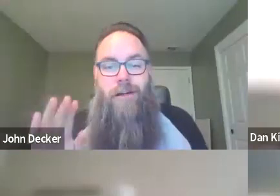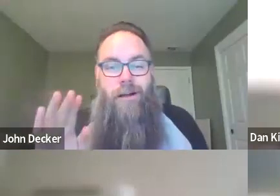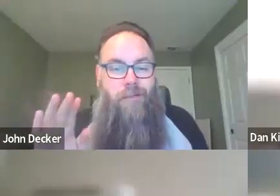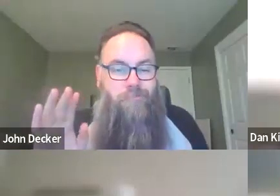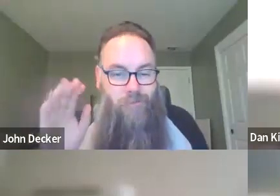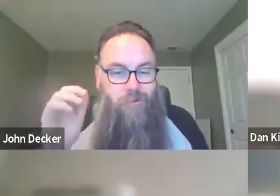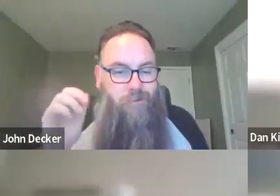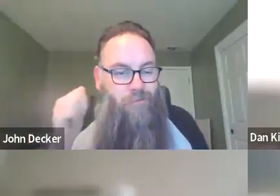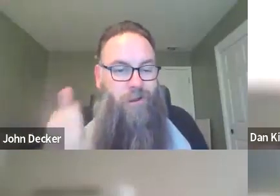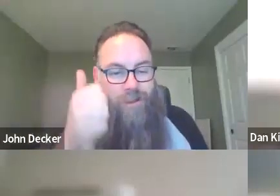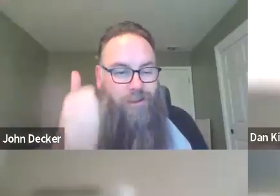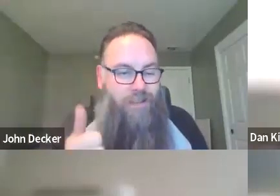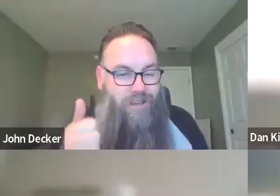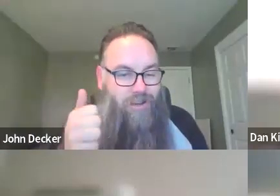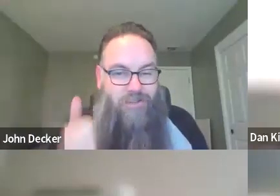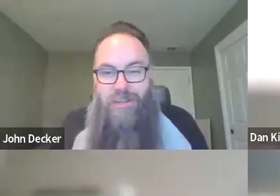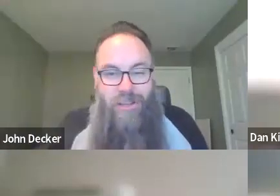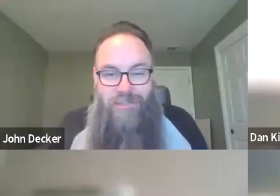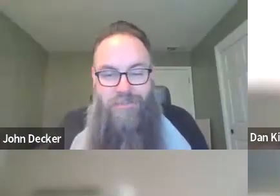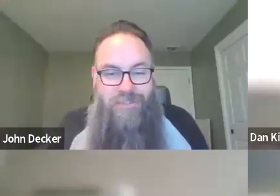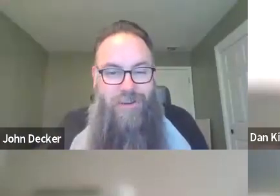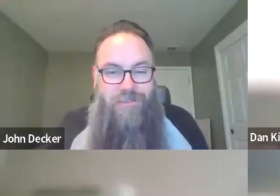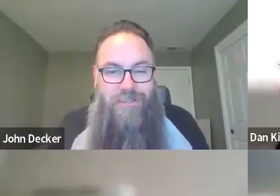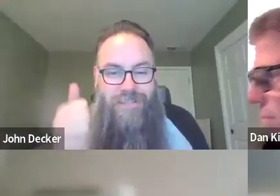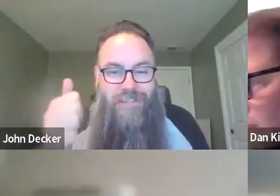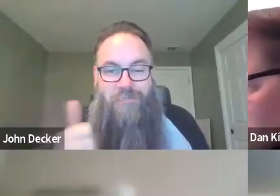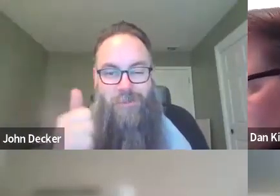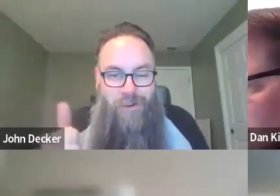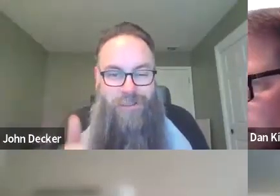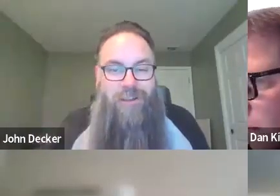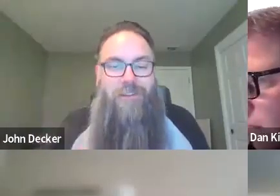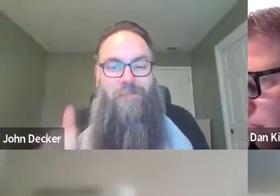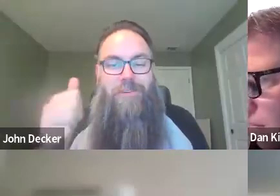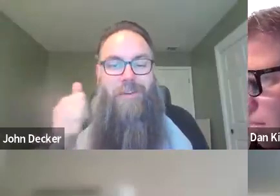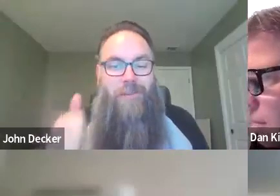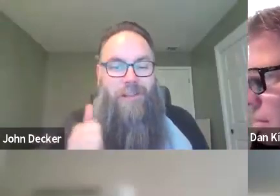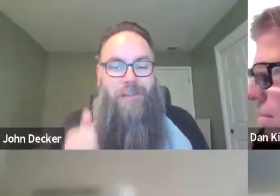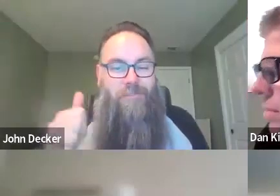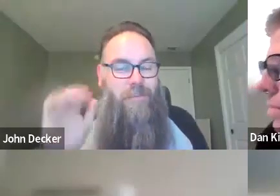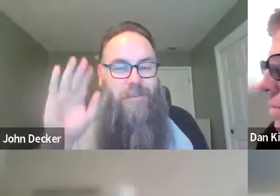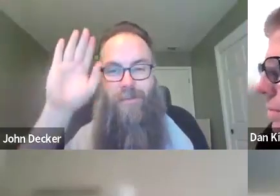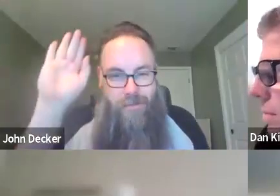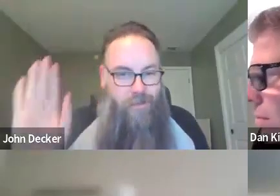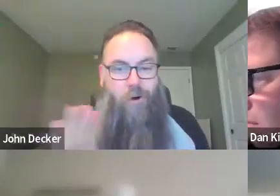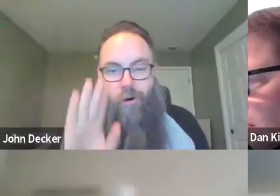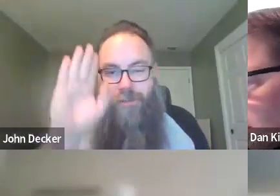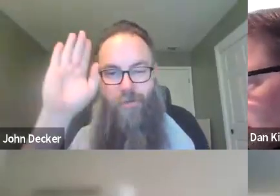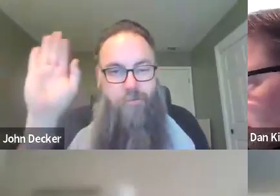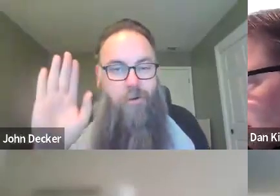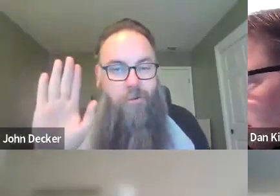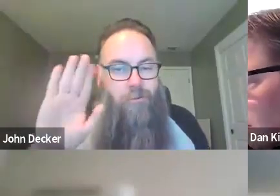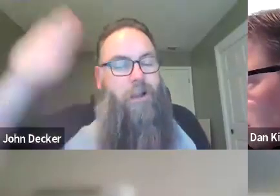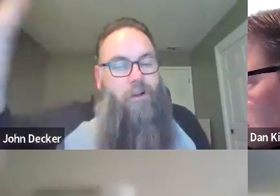center. We're very good. I see our associate client services directors. I see Jen Bloom on there. We would definitely love to be involved